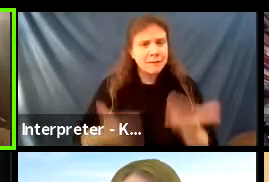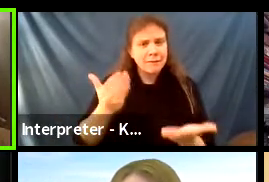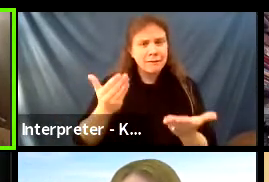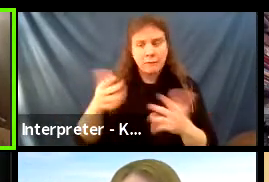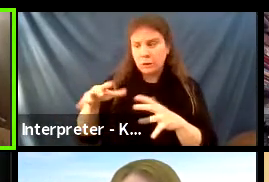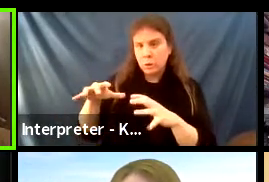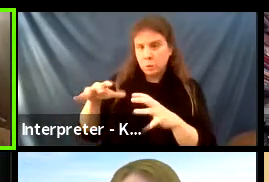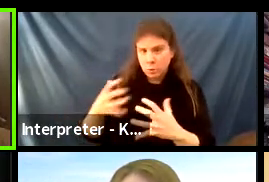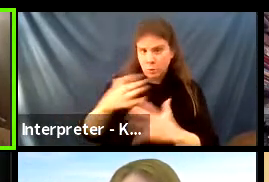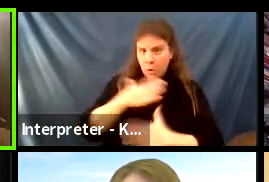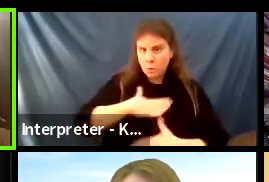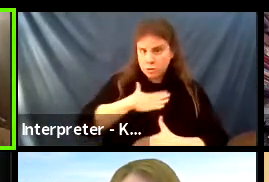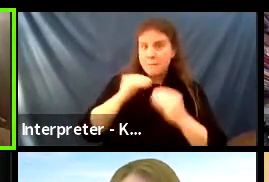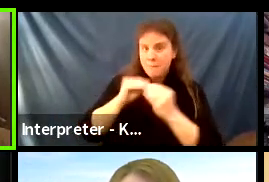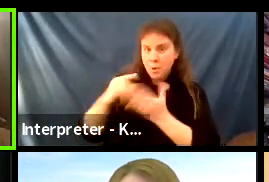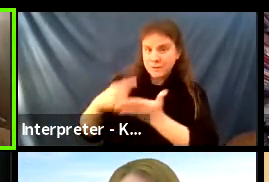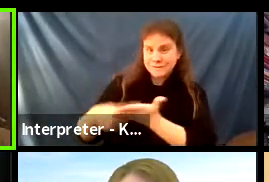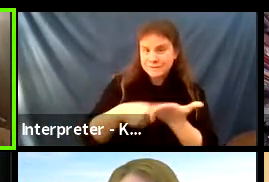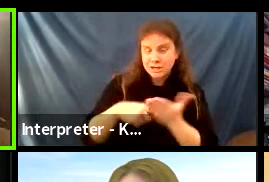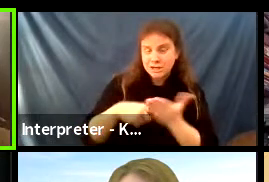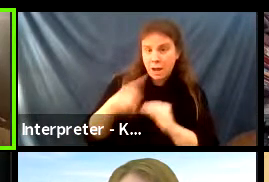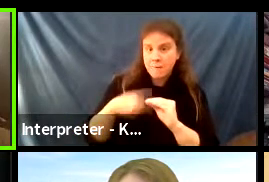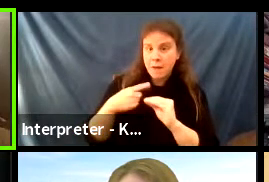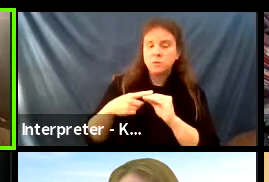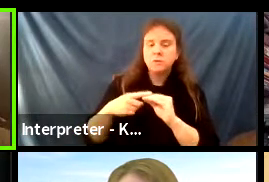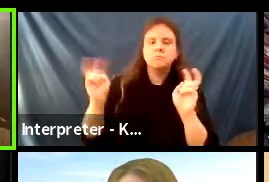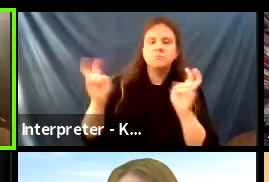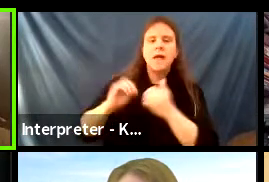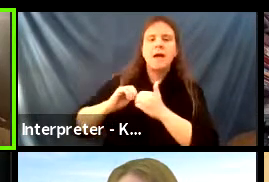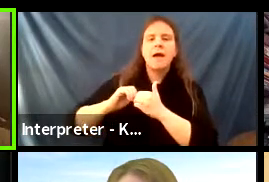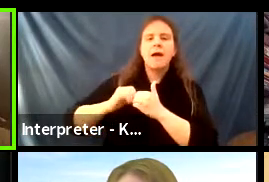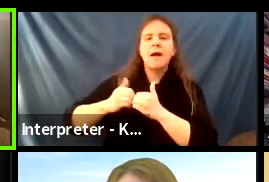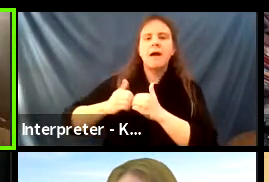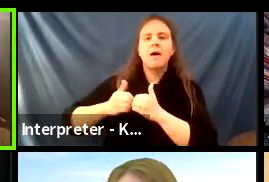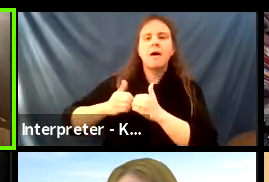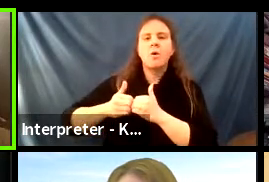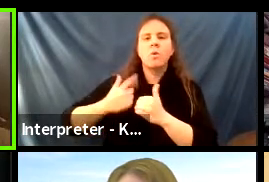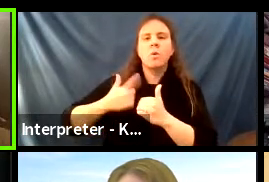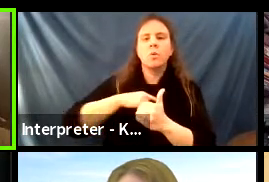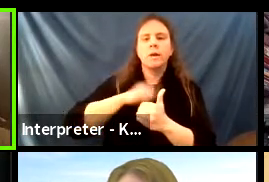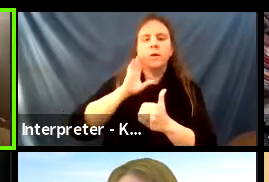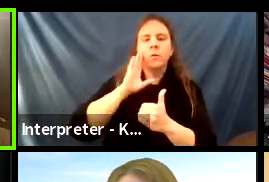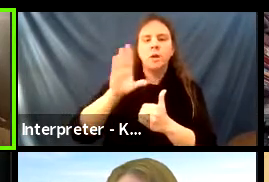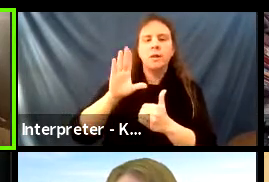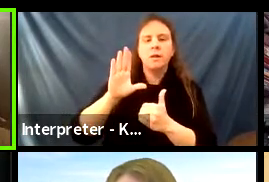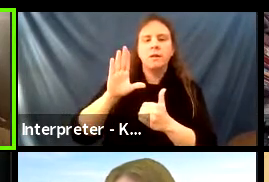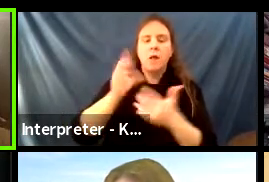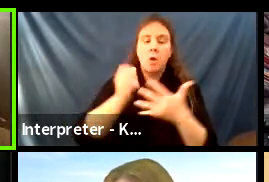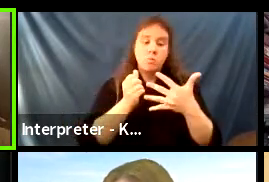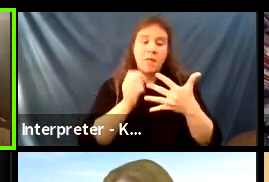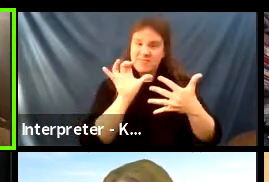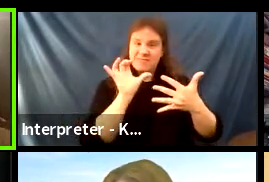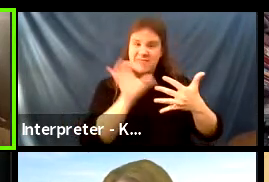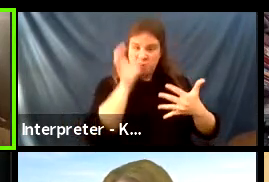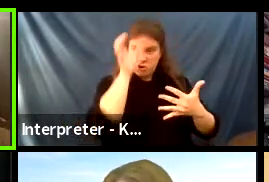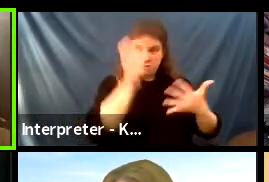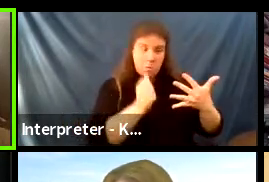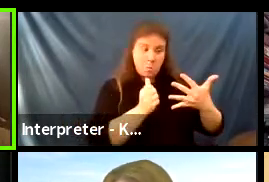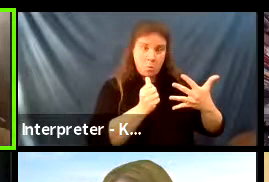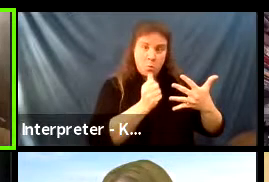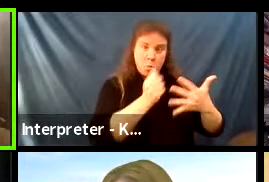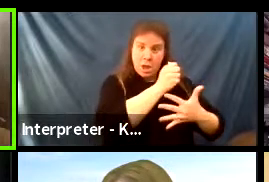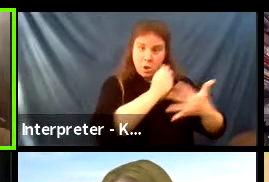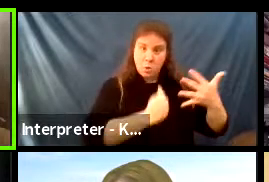would appreciate some discussion of the how we're going to translate prioritization into sort of